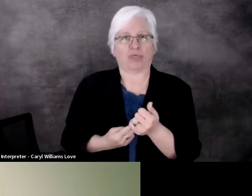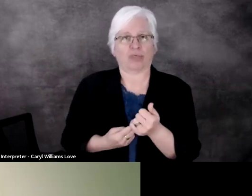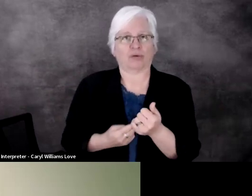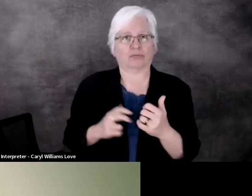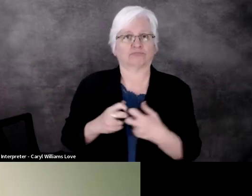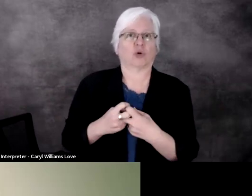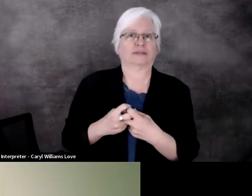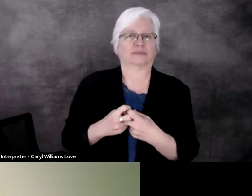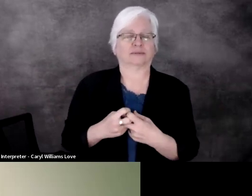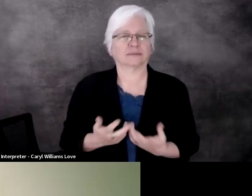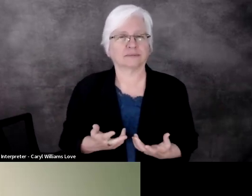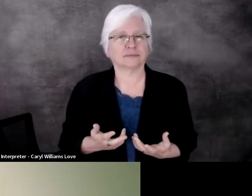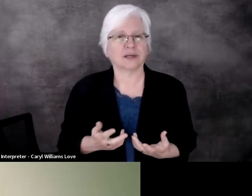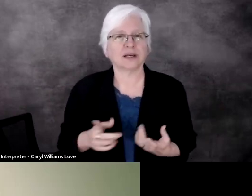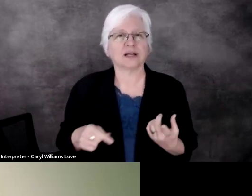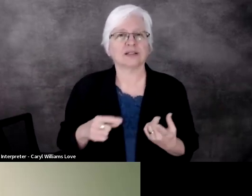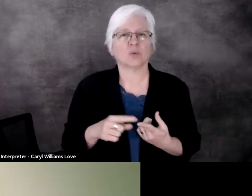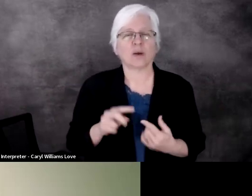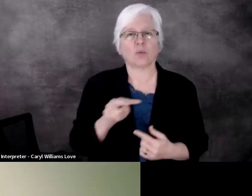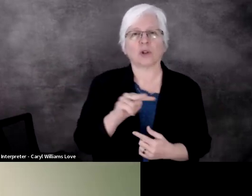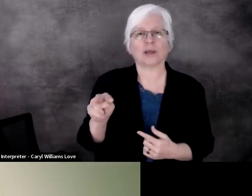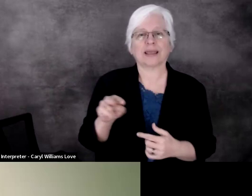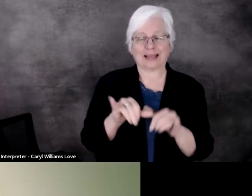important when we're looking at system oversight to